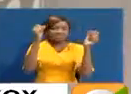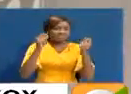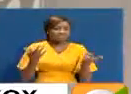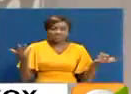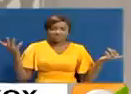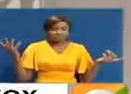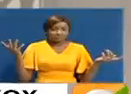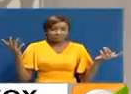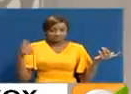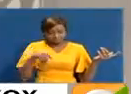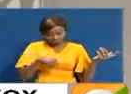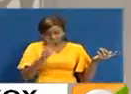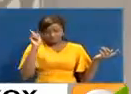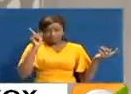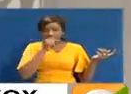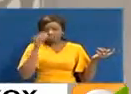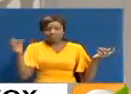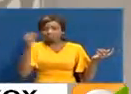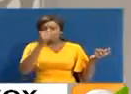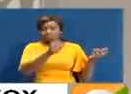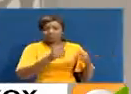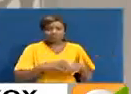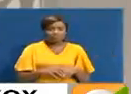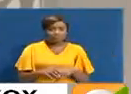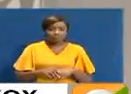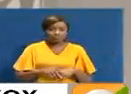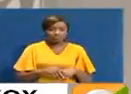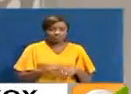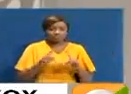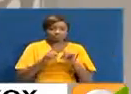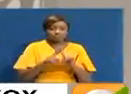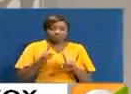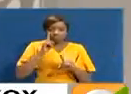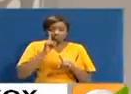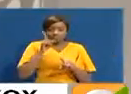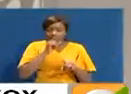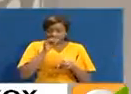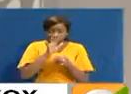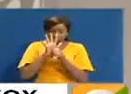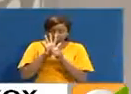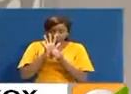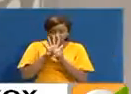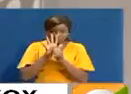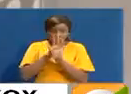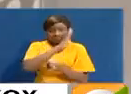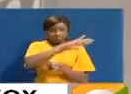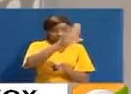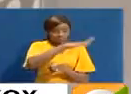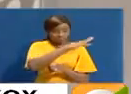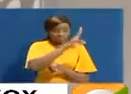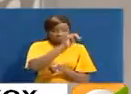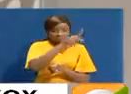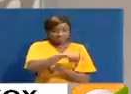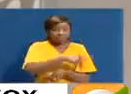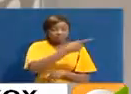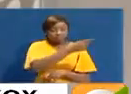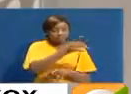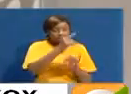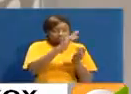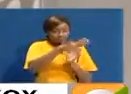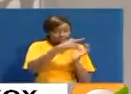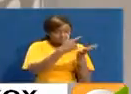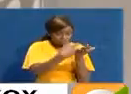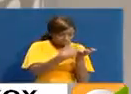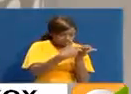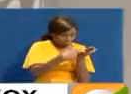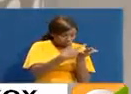consciously appointed the ambassador. But I saw a lot of debate in Parliament, members of Parliament there saying, well, this